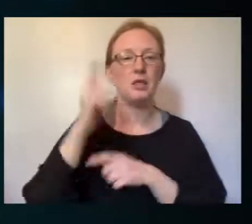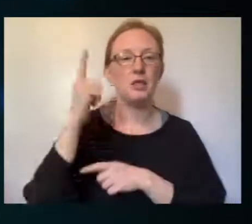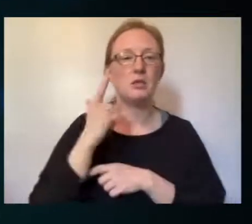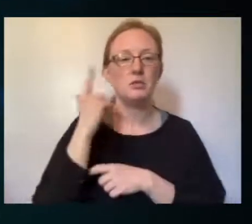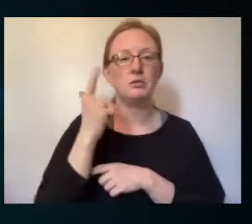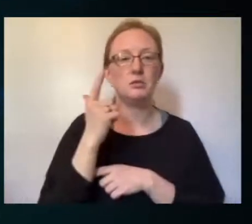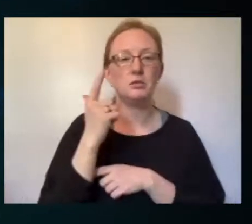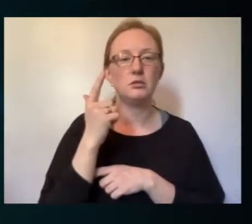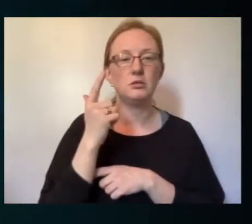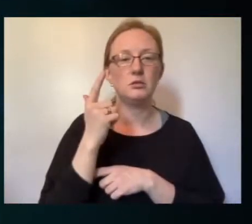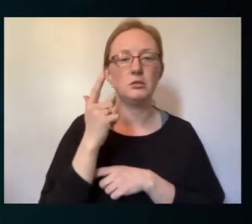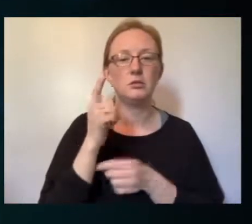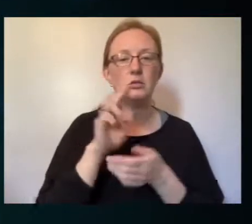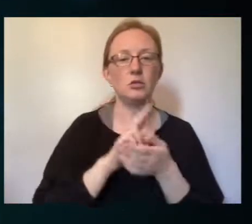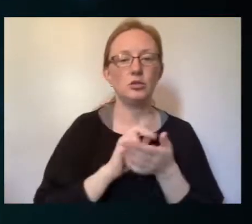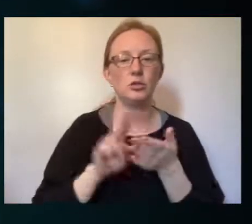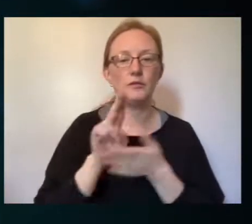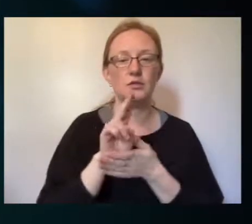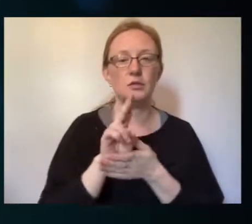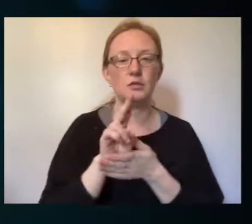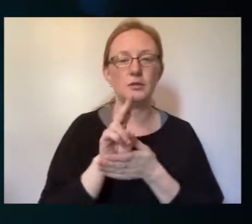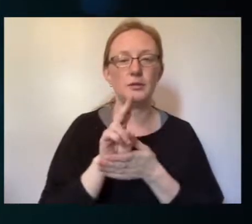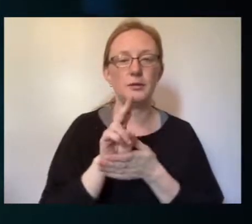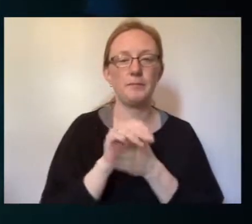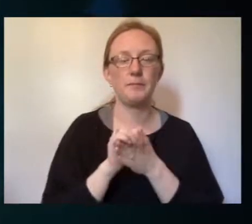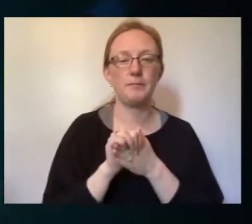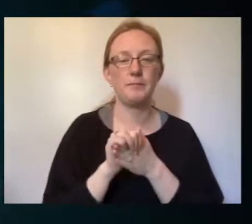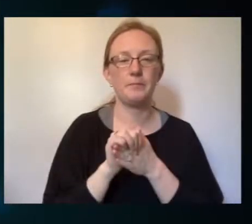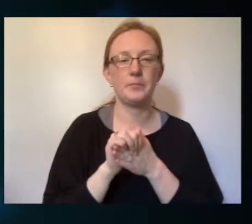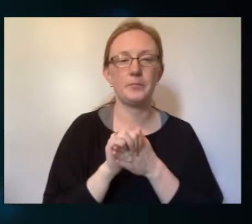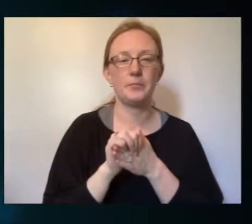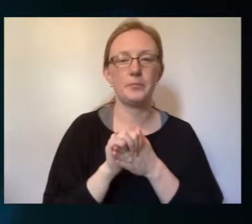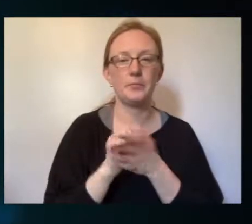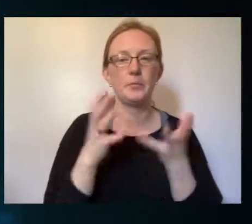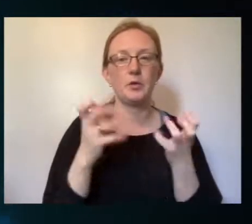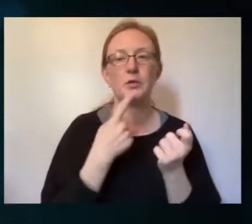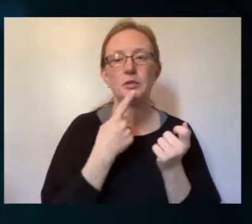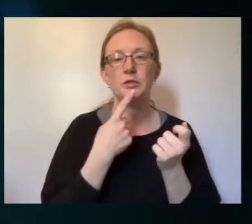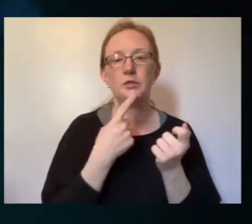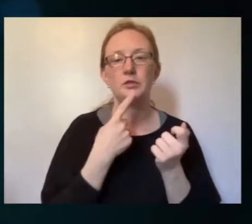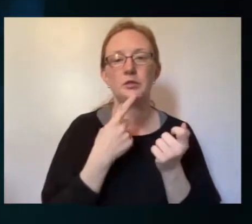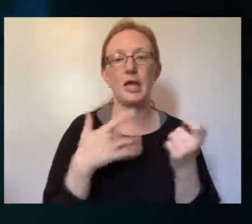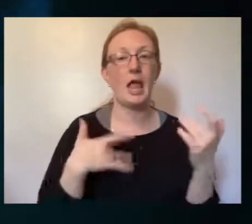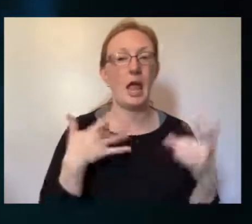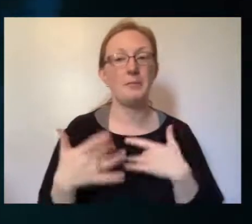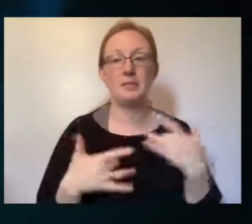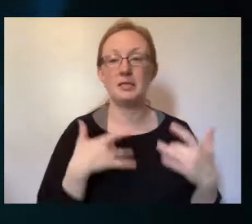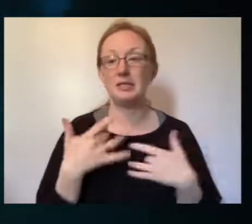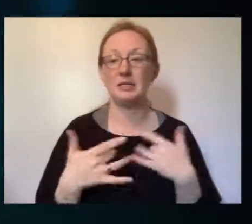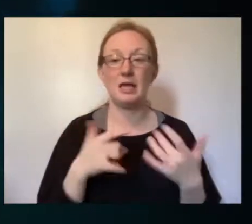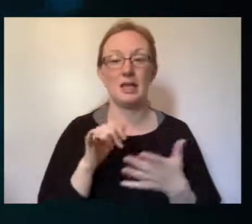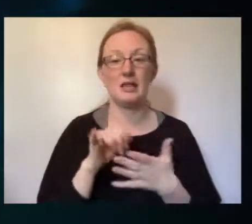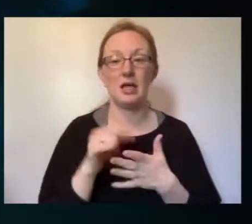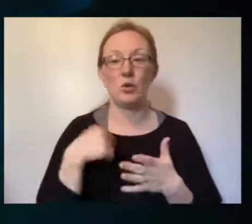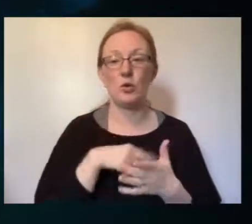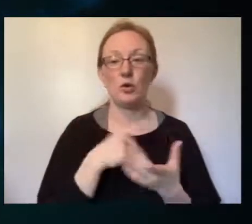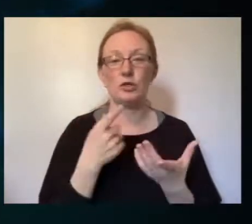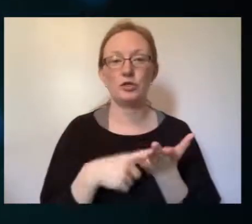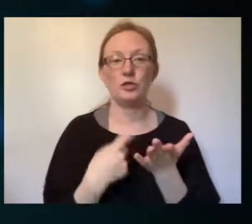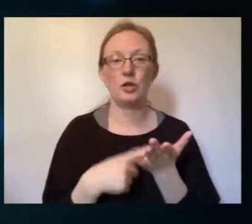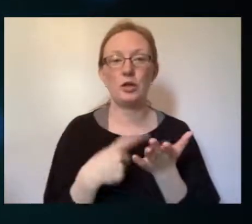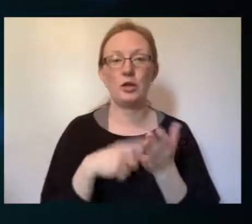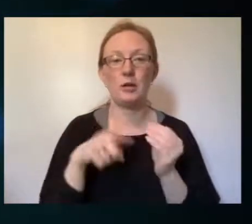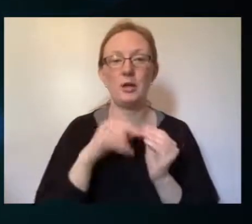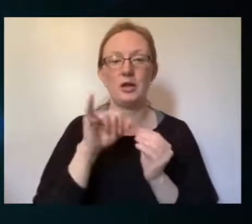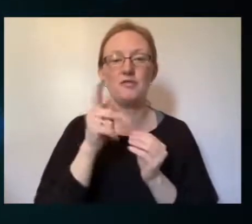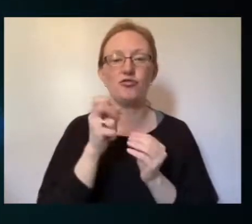City University. I wanted to say first just how excited I am that we're dealing and talking about